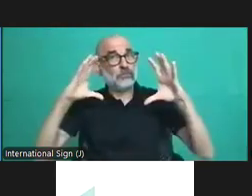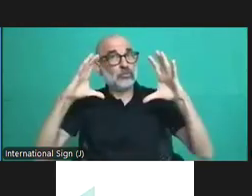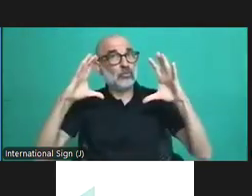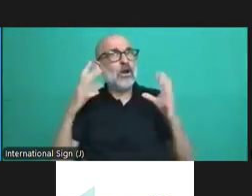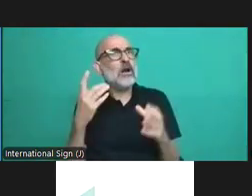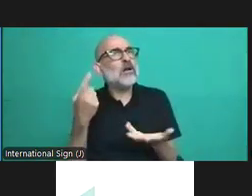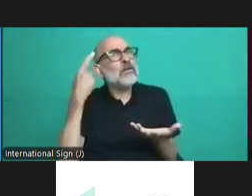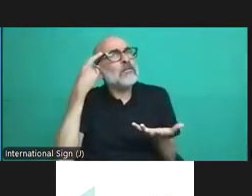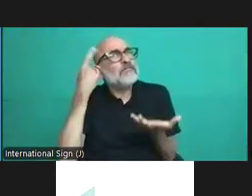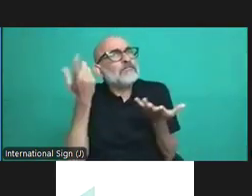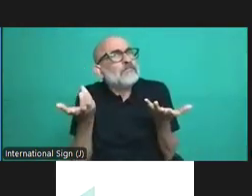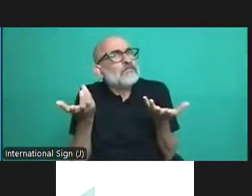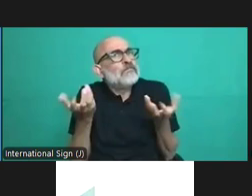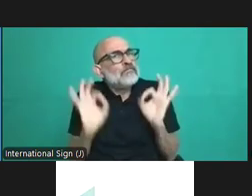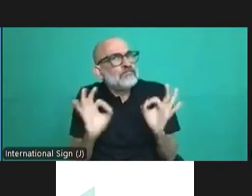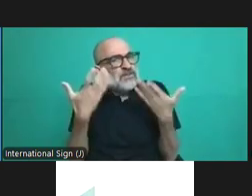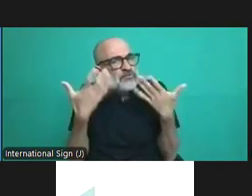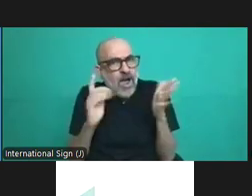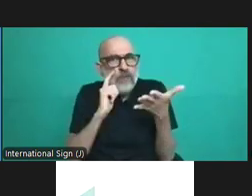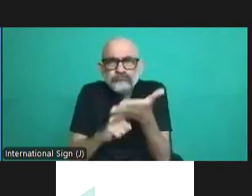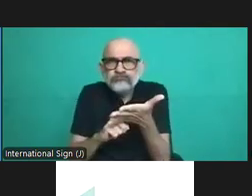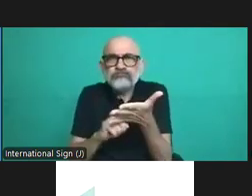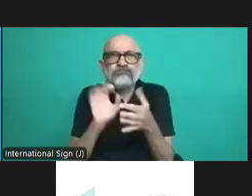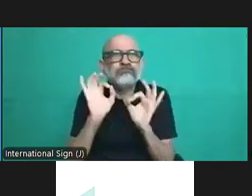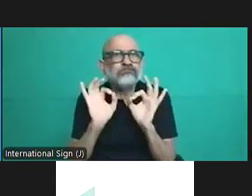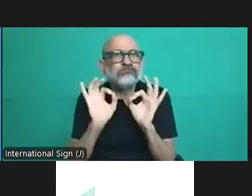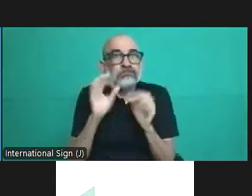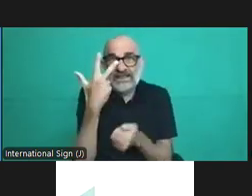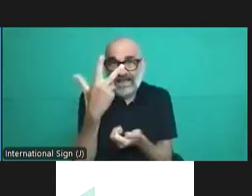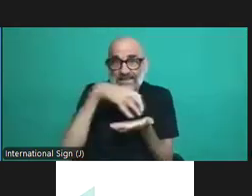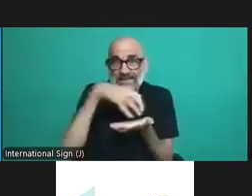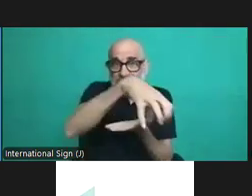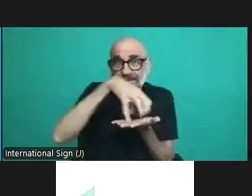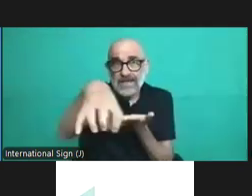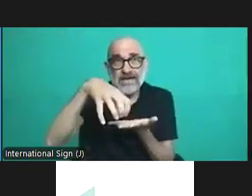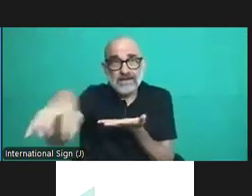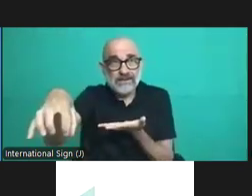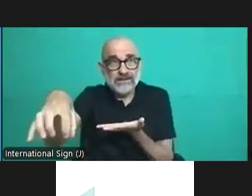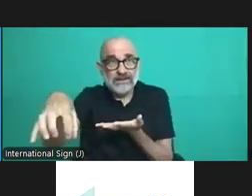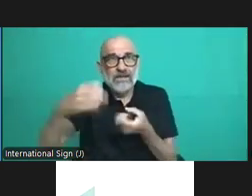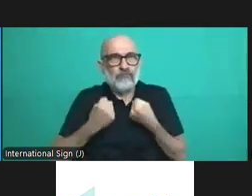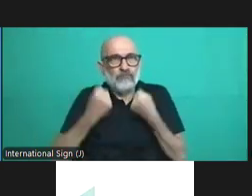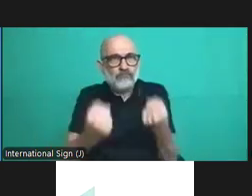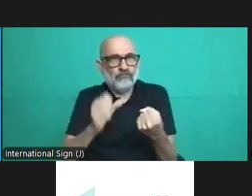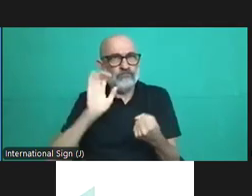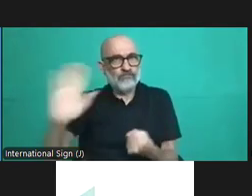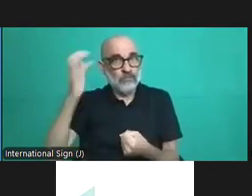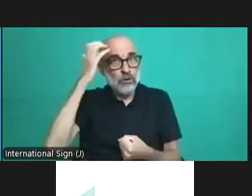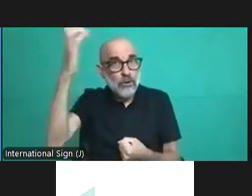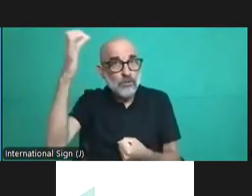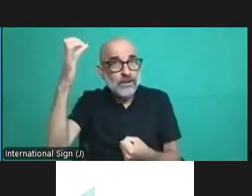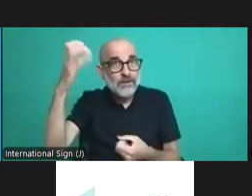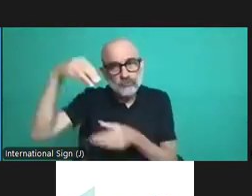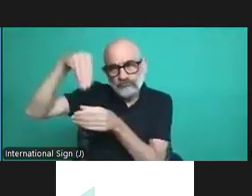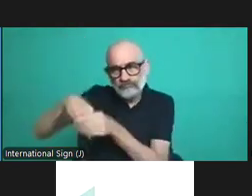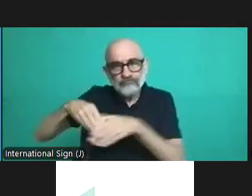of Health, strengthening the governance of the whole health system and all the stakeholders and actors involved,